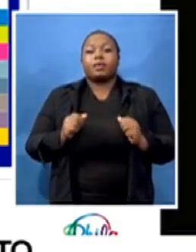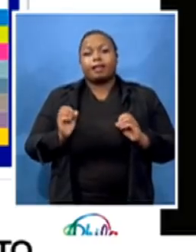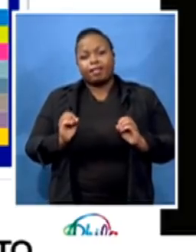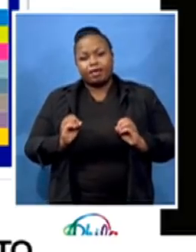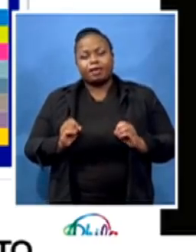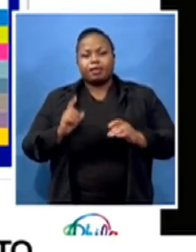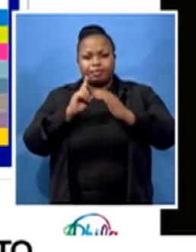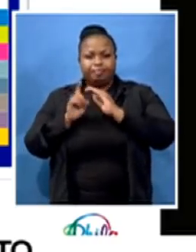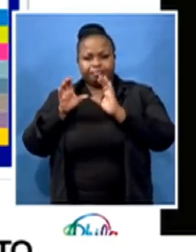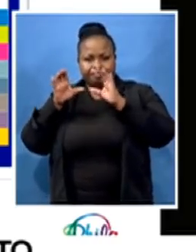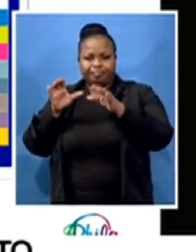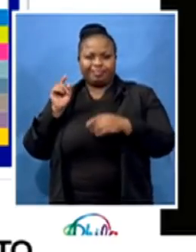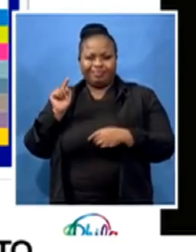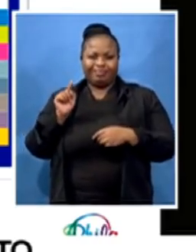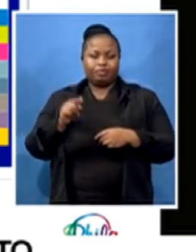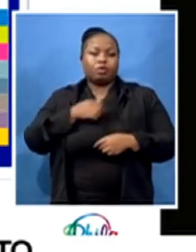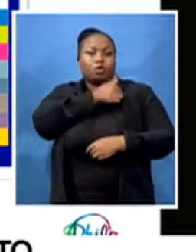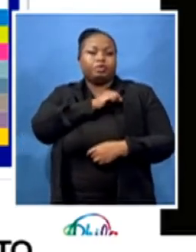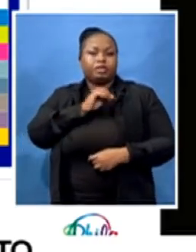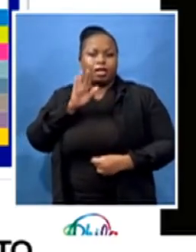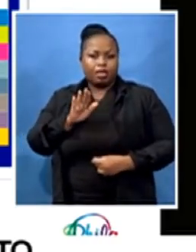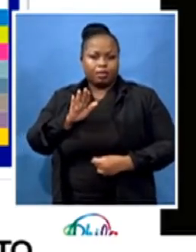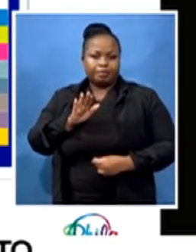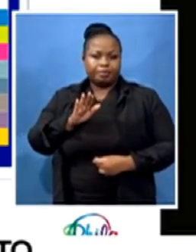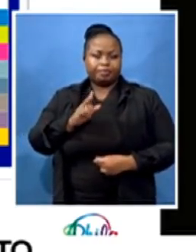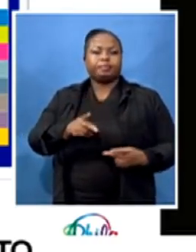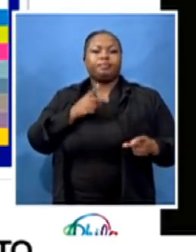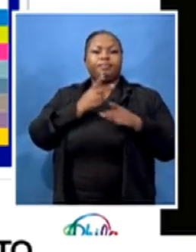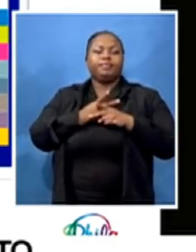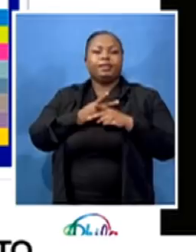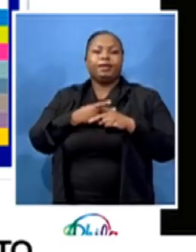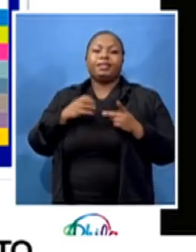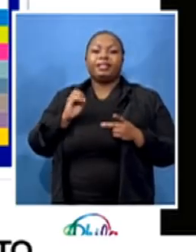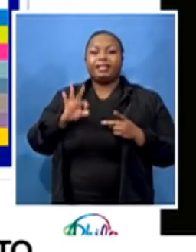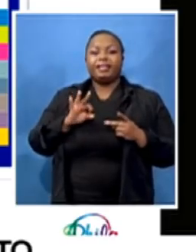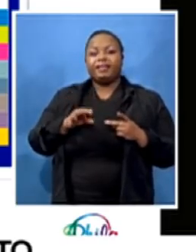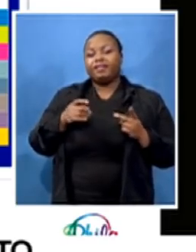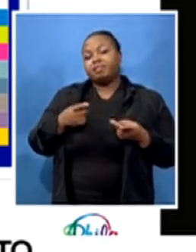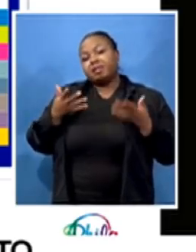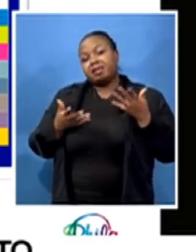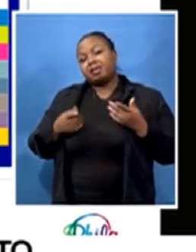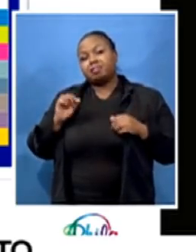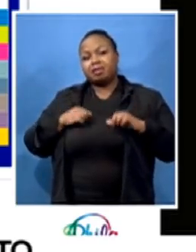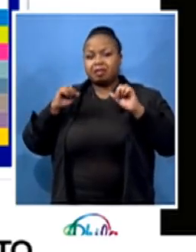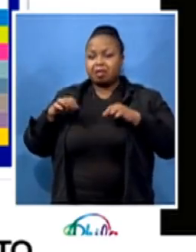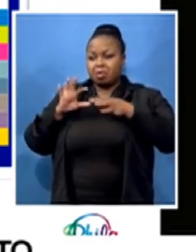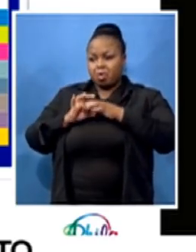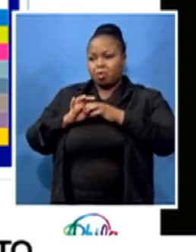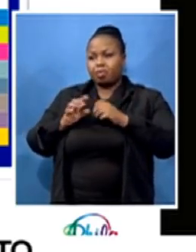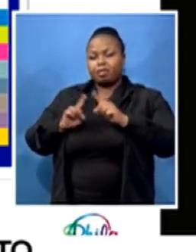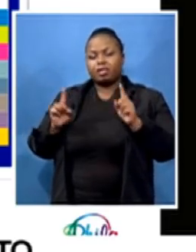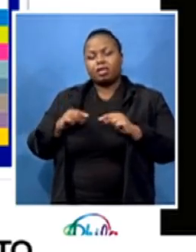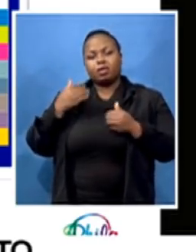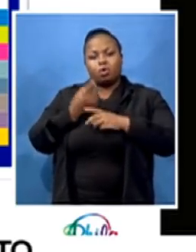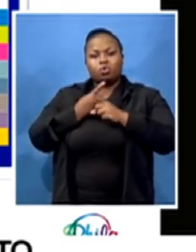hospital, and then and except if their home circumstances are allowing that. But if not, they must be out in isolation. That's why those